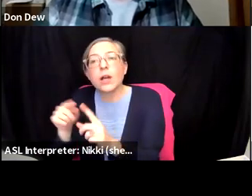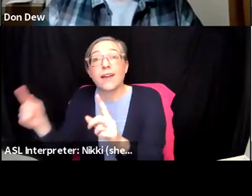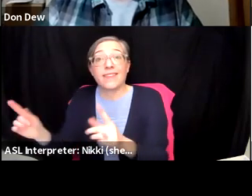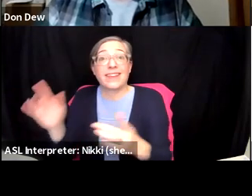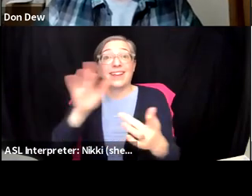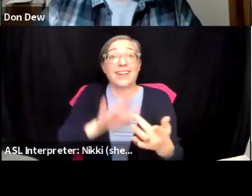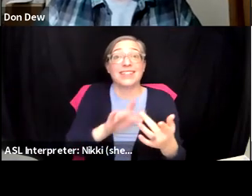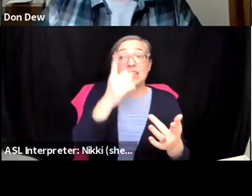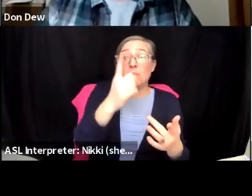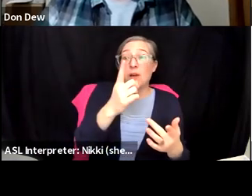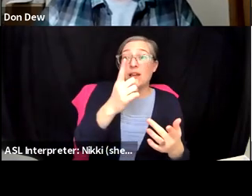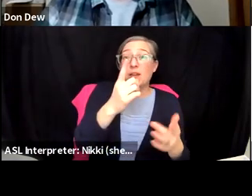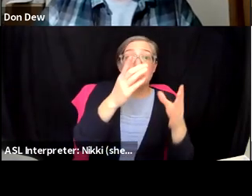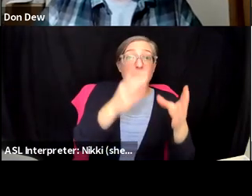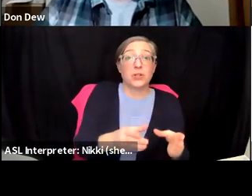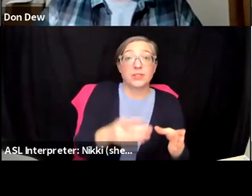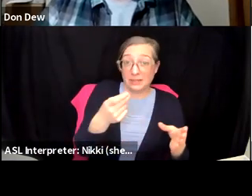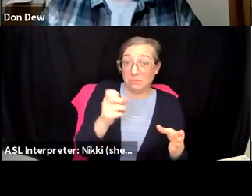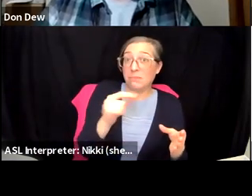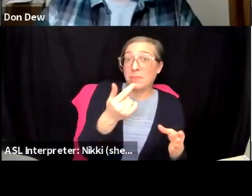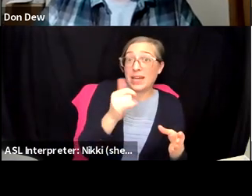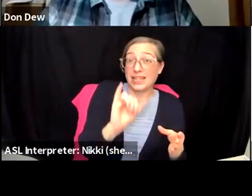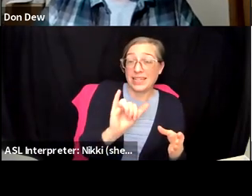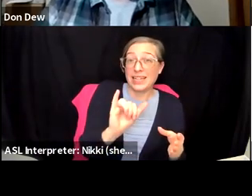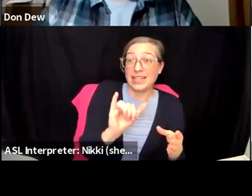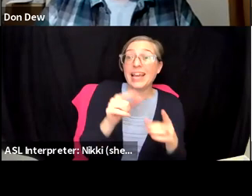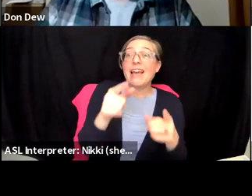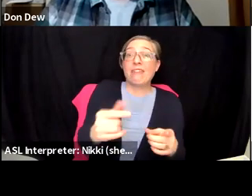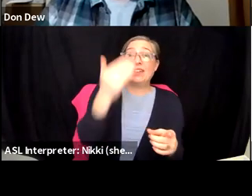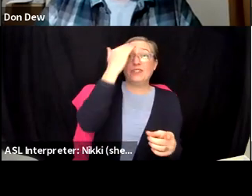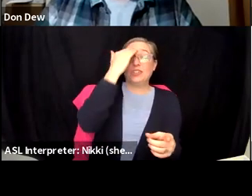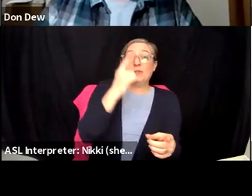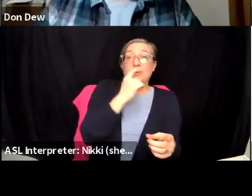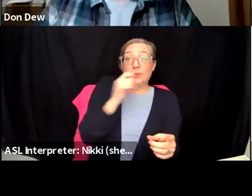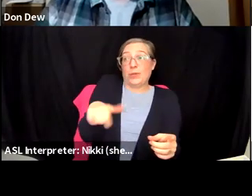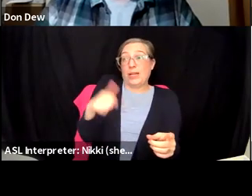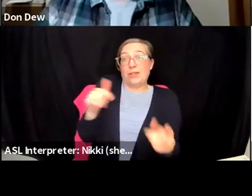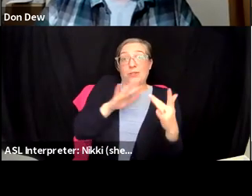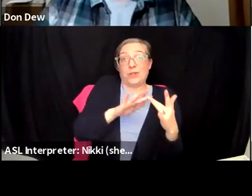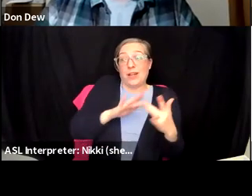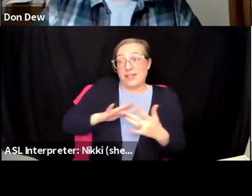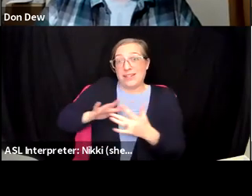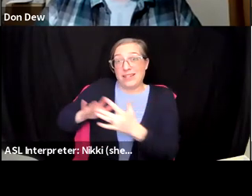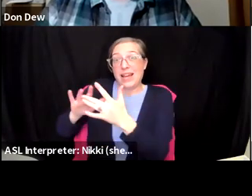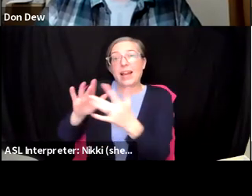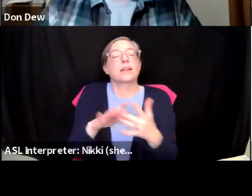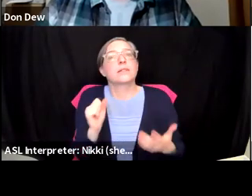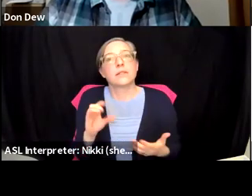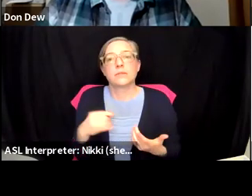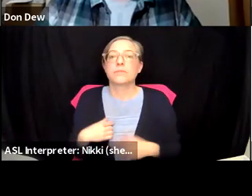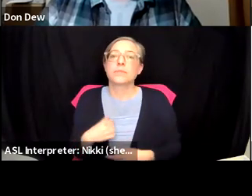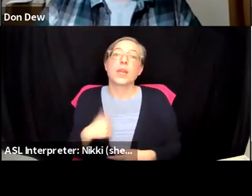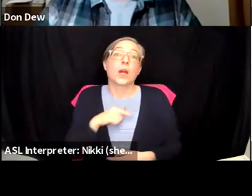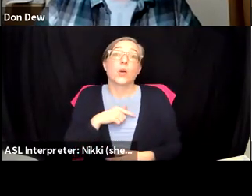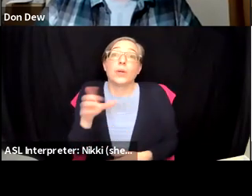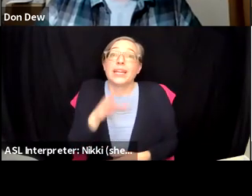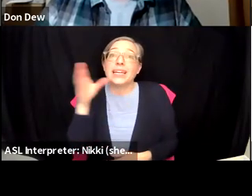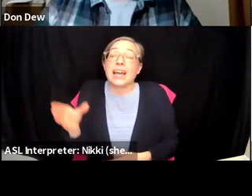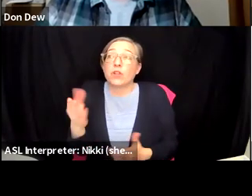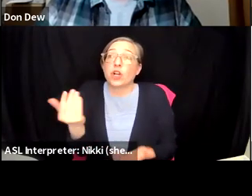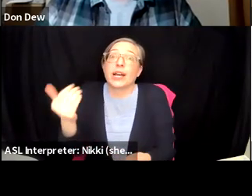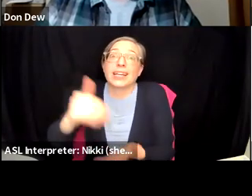work together. So that is the most important thing. This is to keep people from slipping through the cracks. We don't ever want to hear again in Nebraska, I